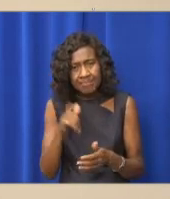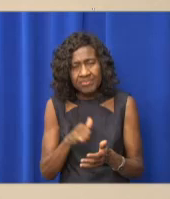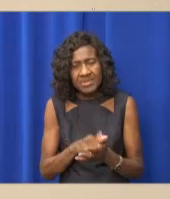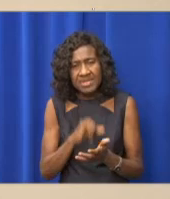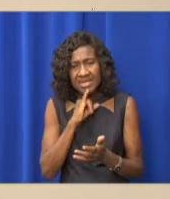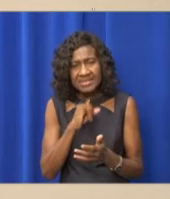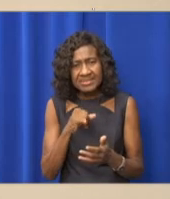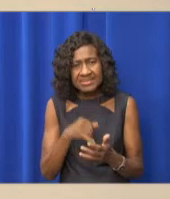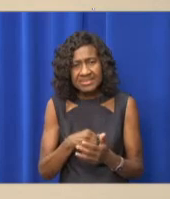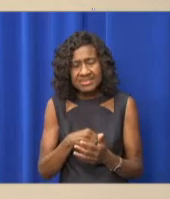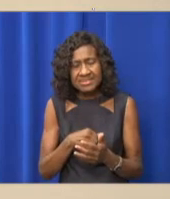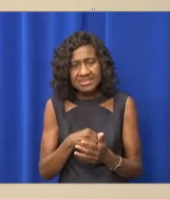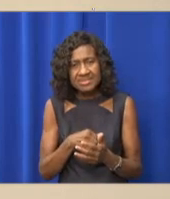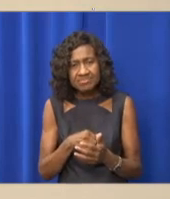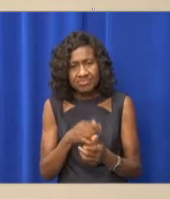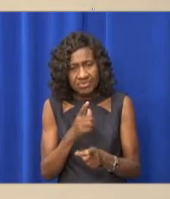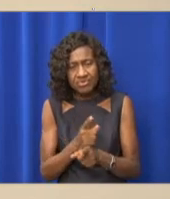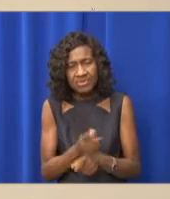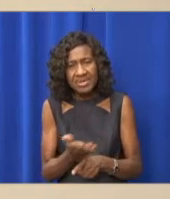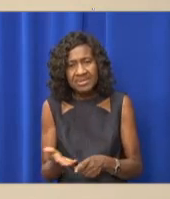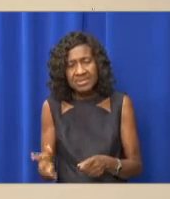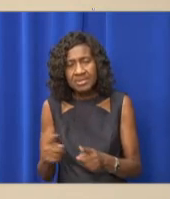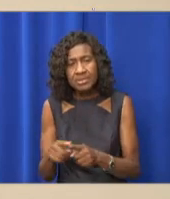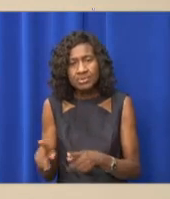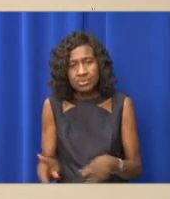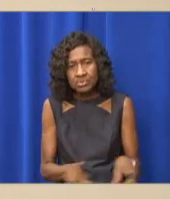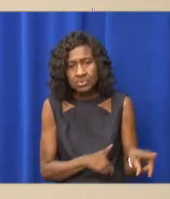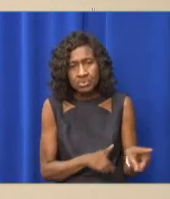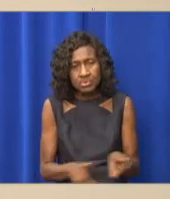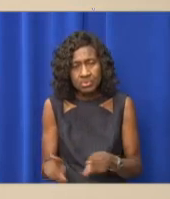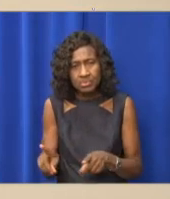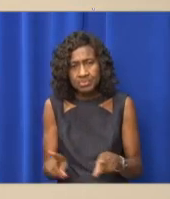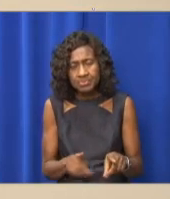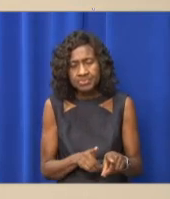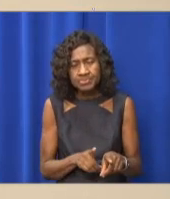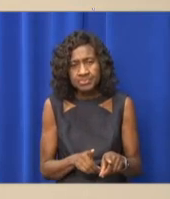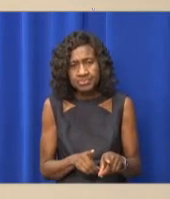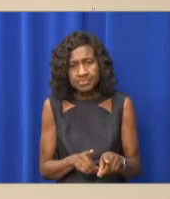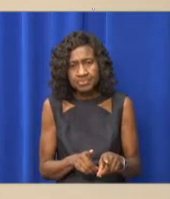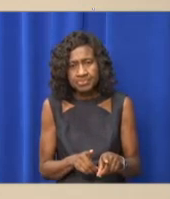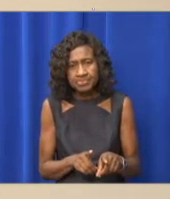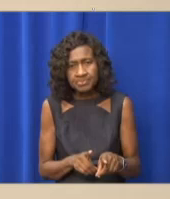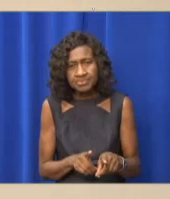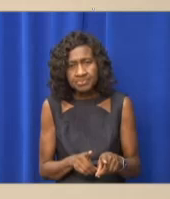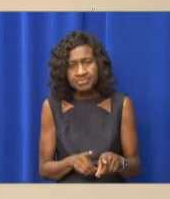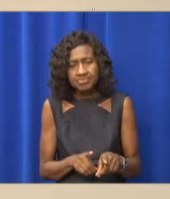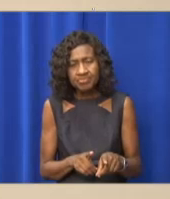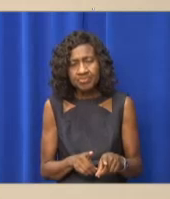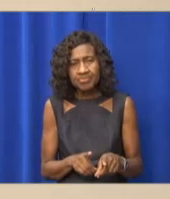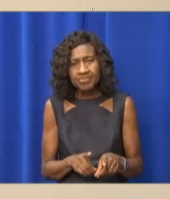address and the challenges that we are trying